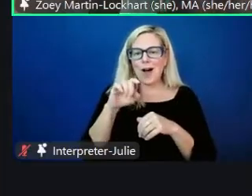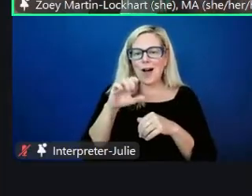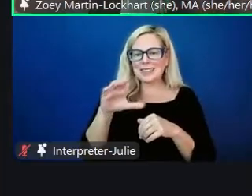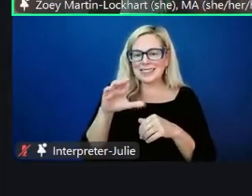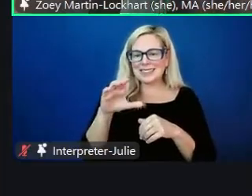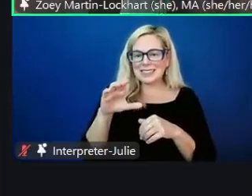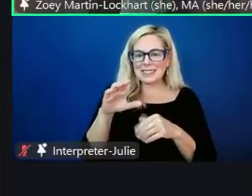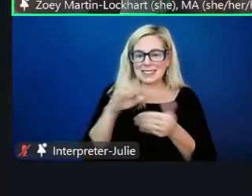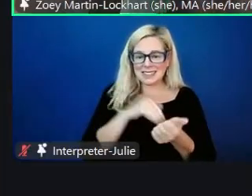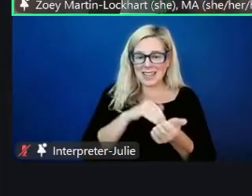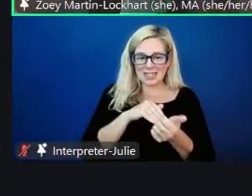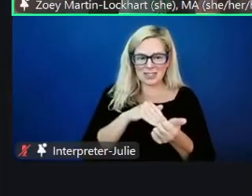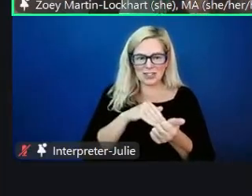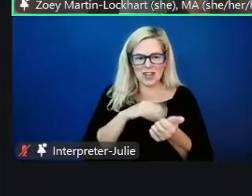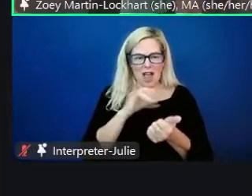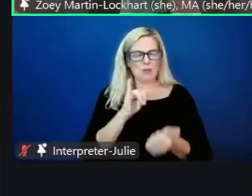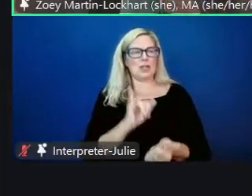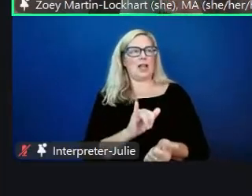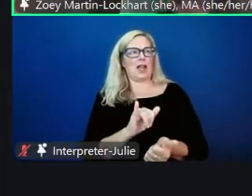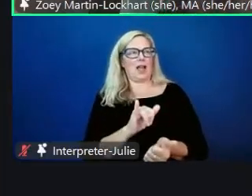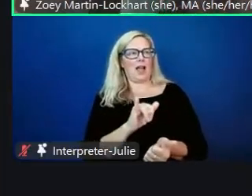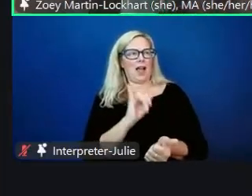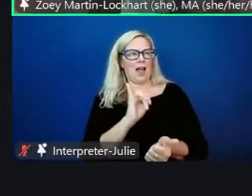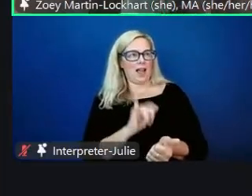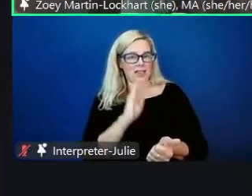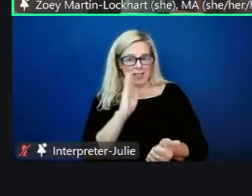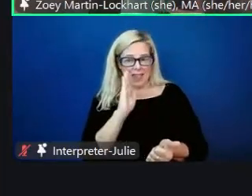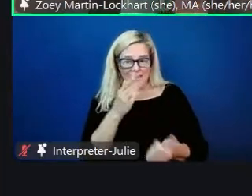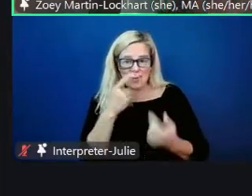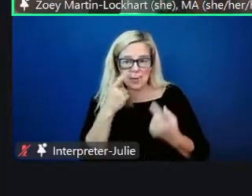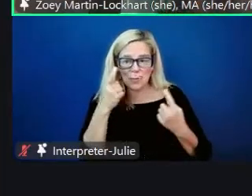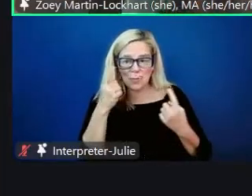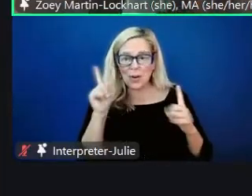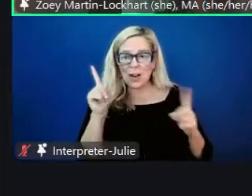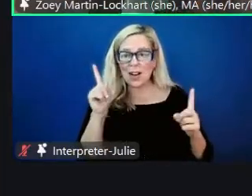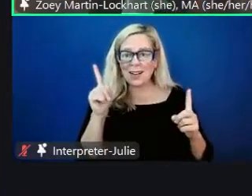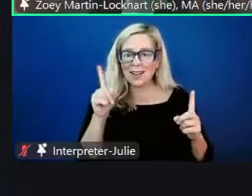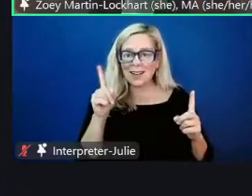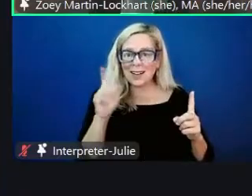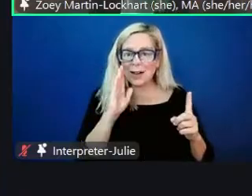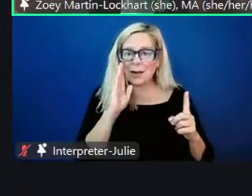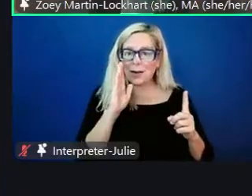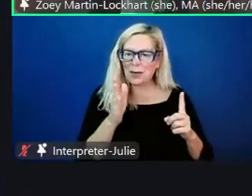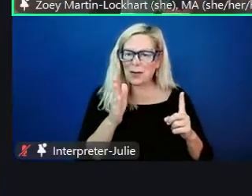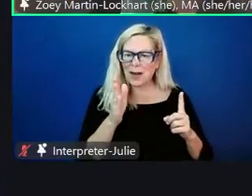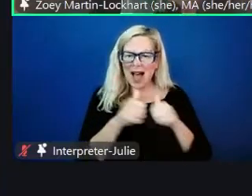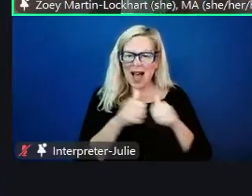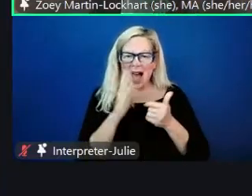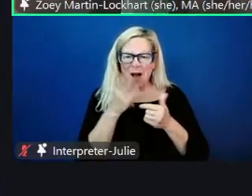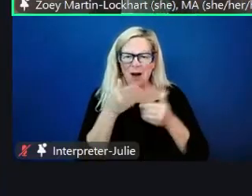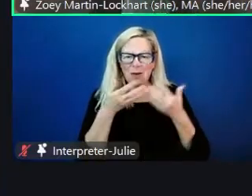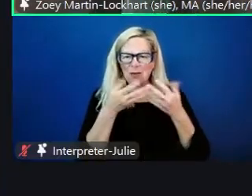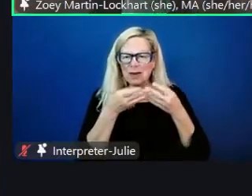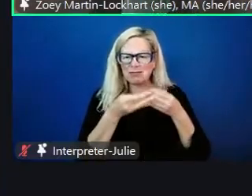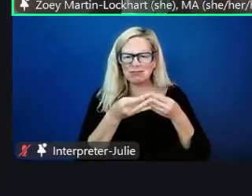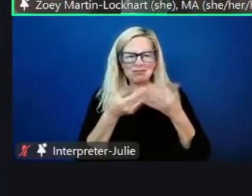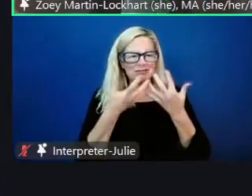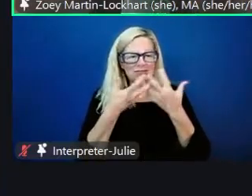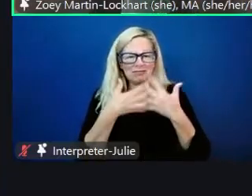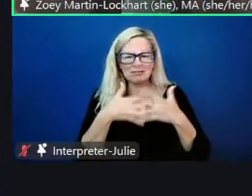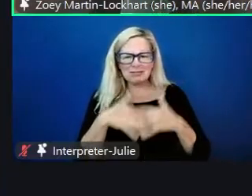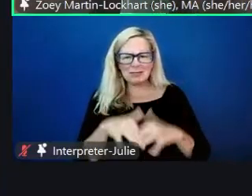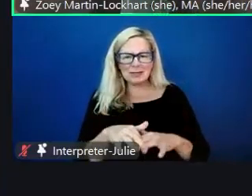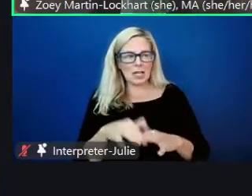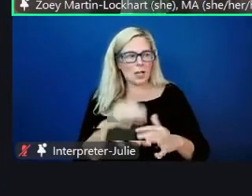is this a thing you can do? Is this going to work? Like, how's that going to go? Just knowing that there was at